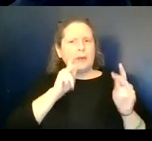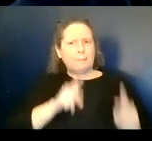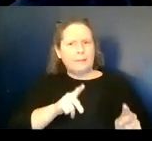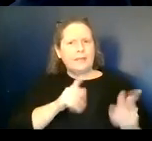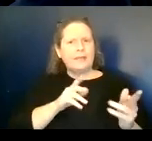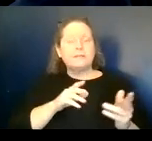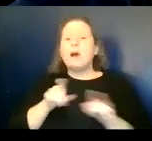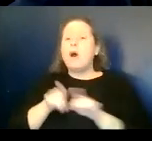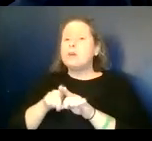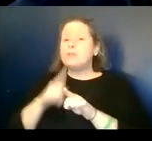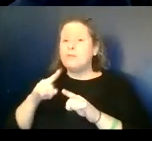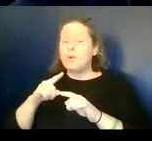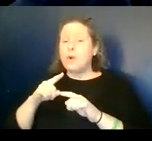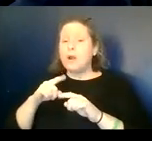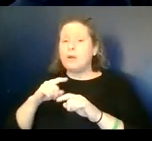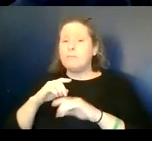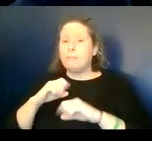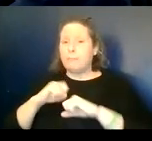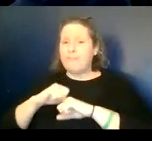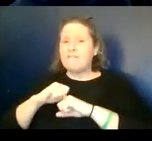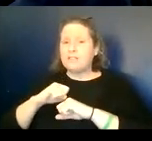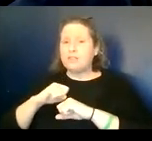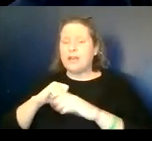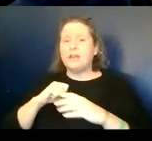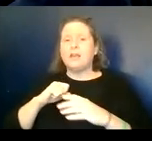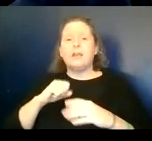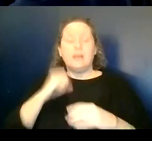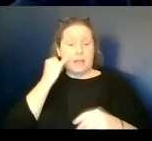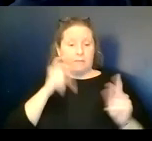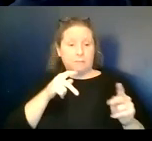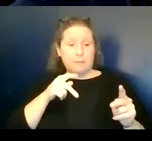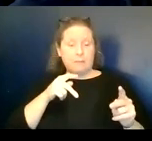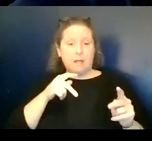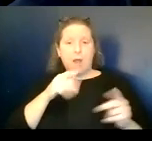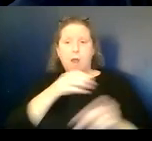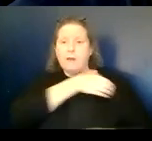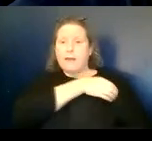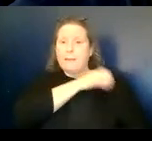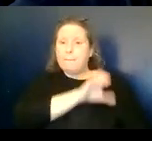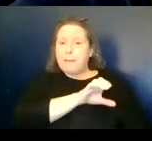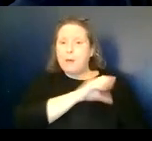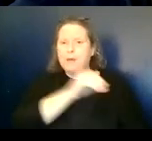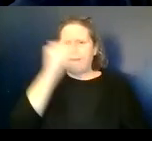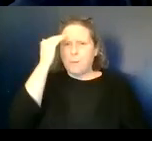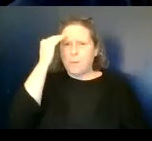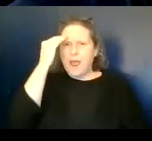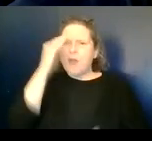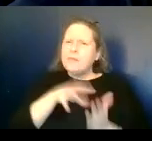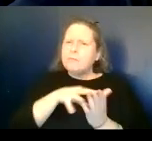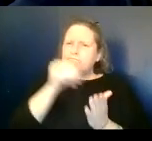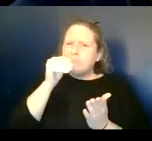are empowered and aware of things, and just know more about it's kind of